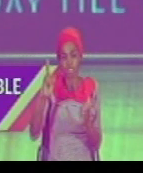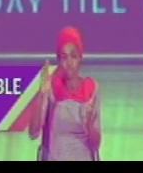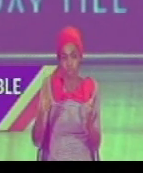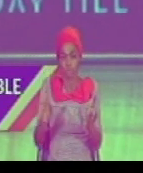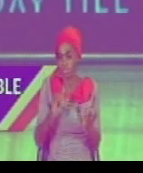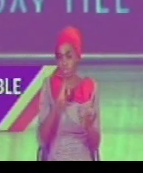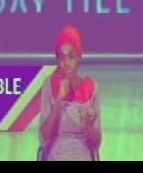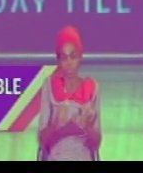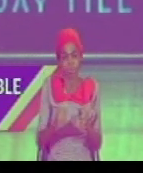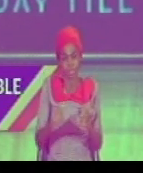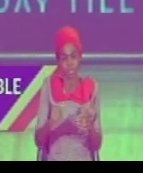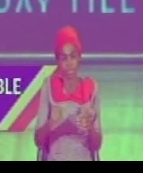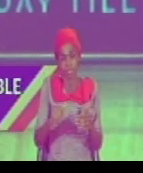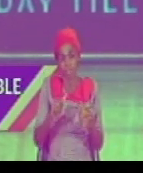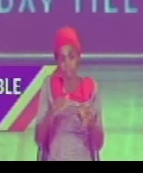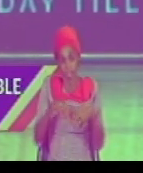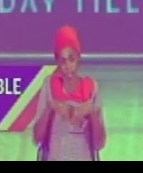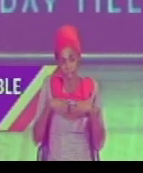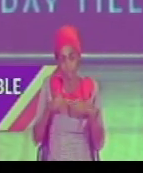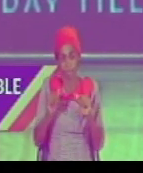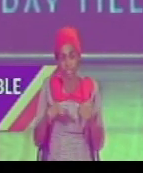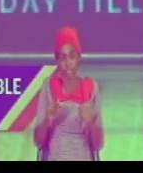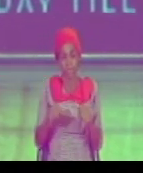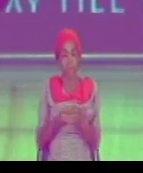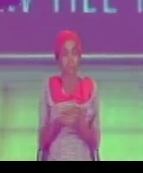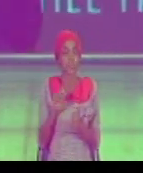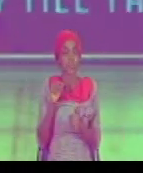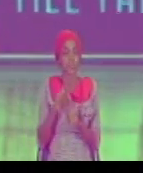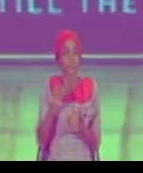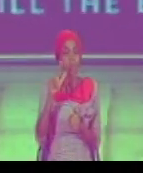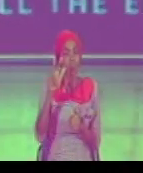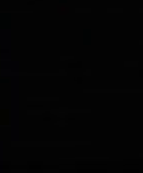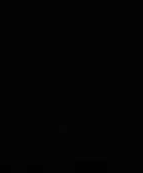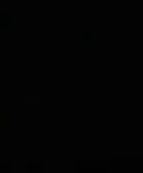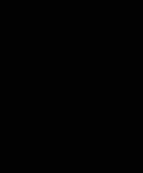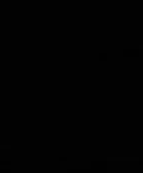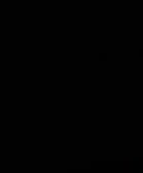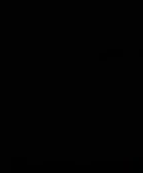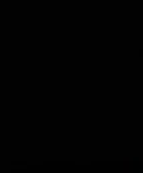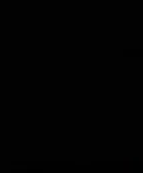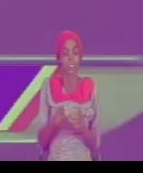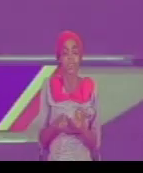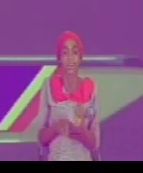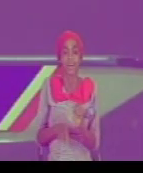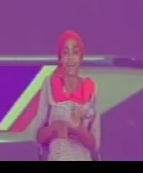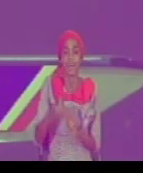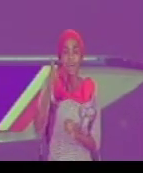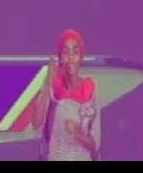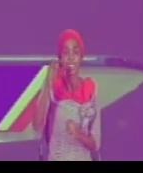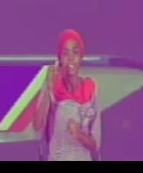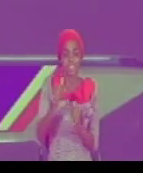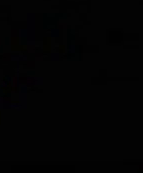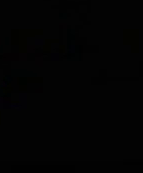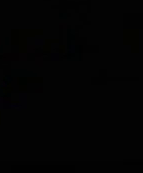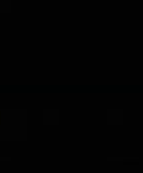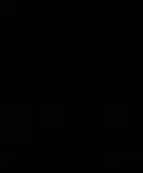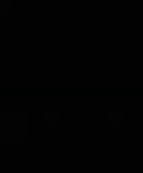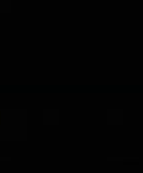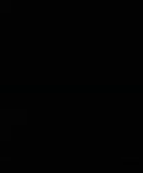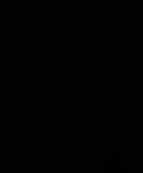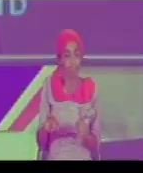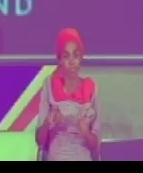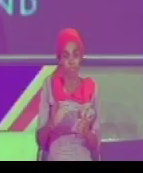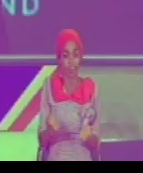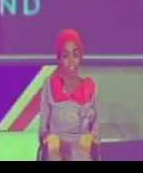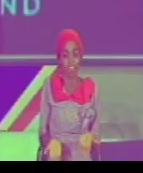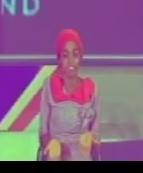We should be praising the Lord. Number three, the height of ascending unceasing